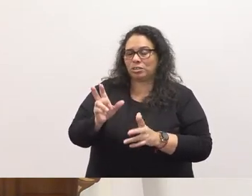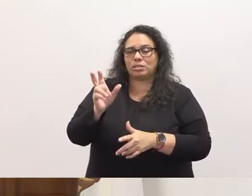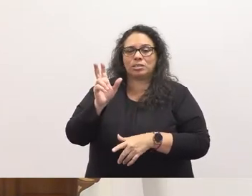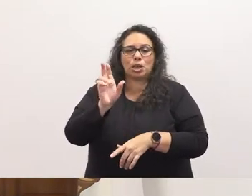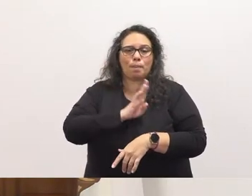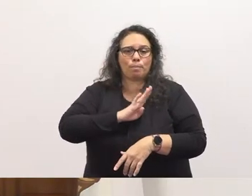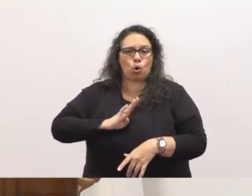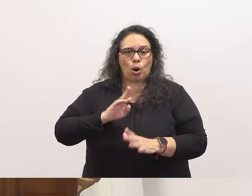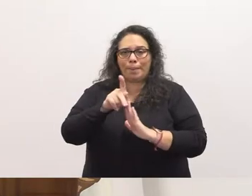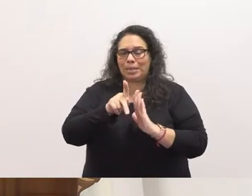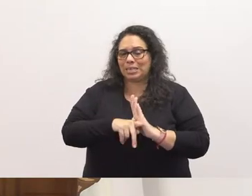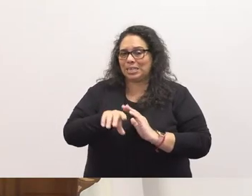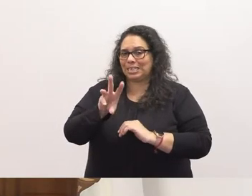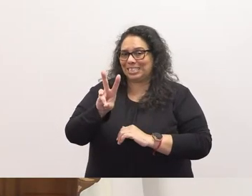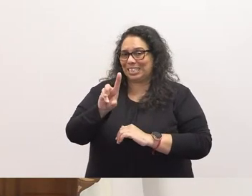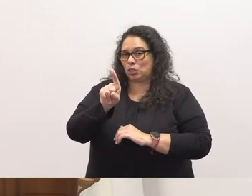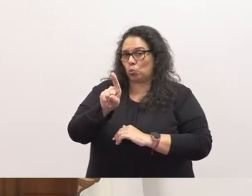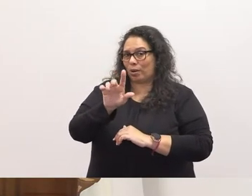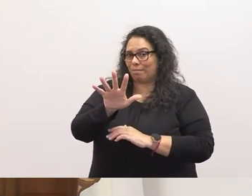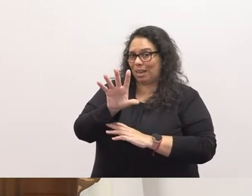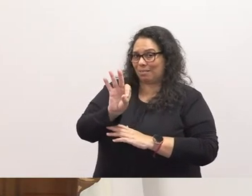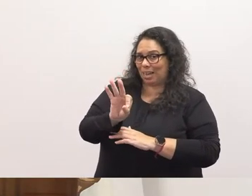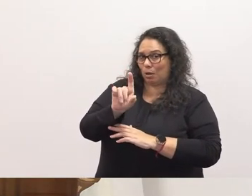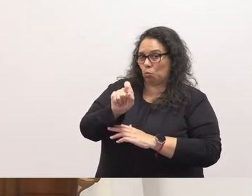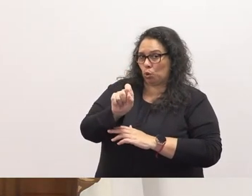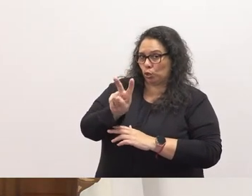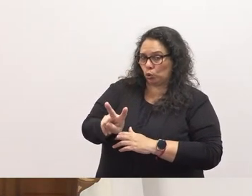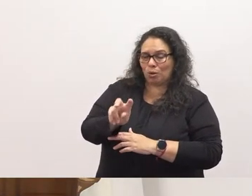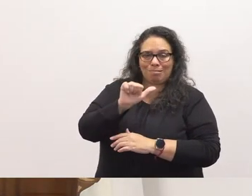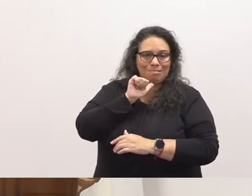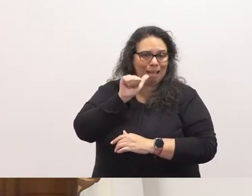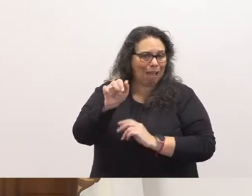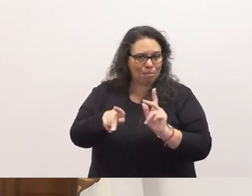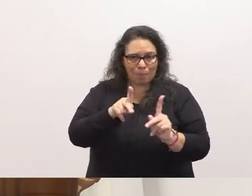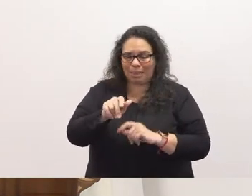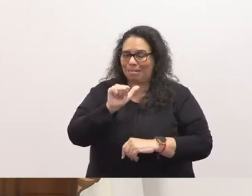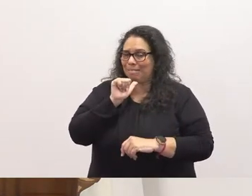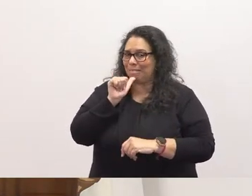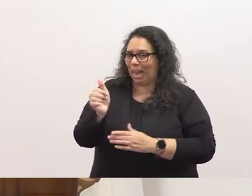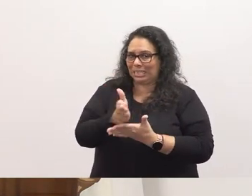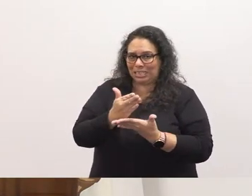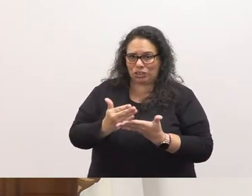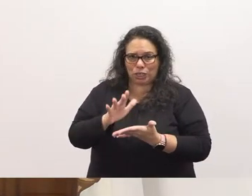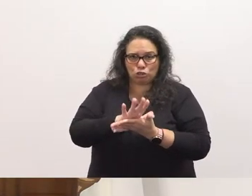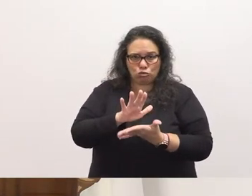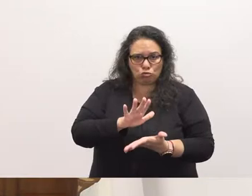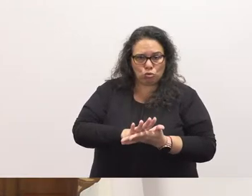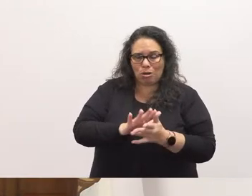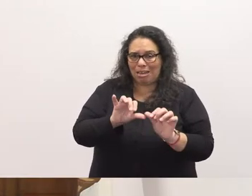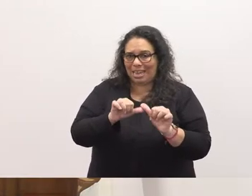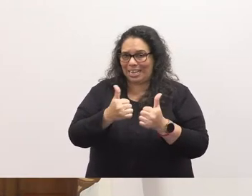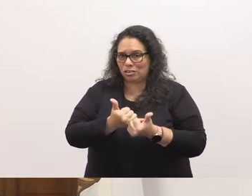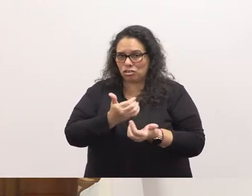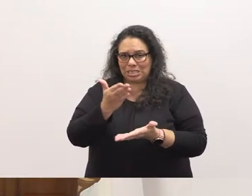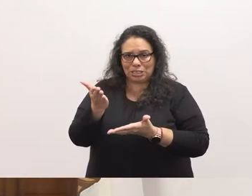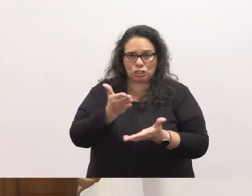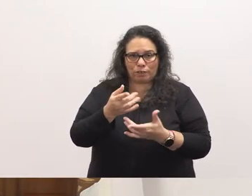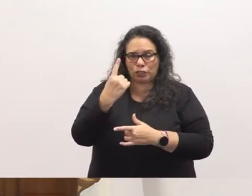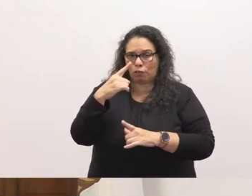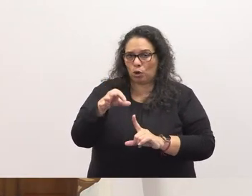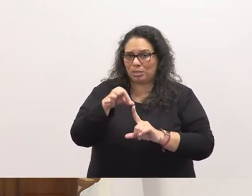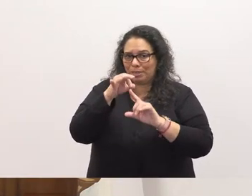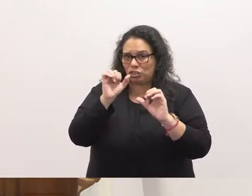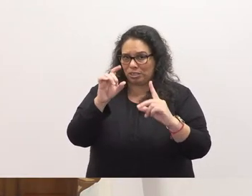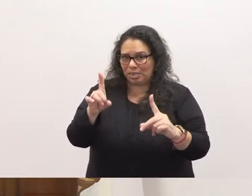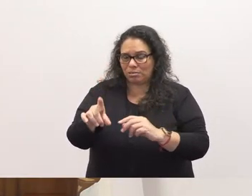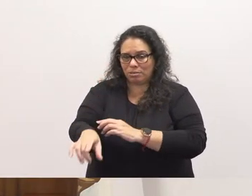policy 6159.2, non-public, non-sectarian school and agency services for special